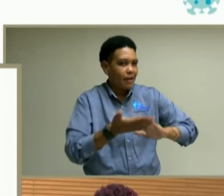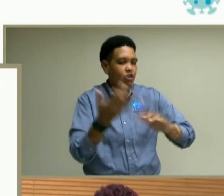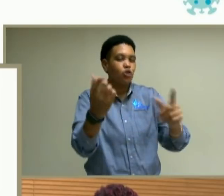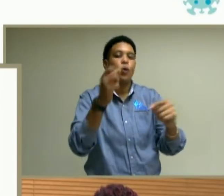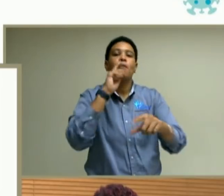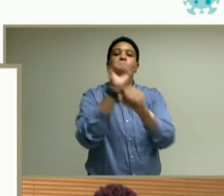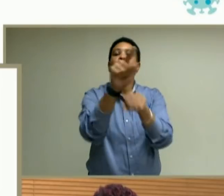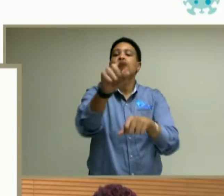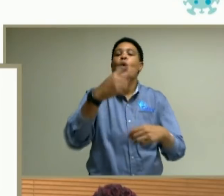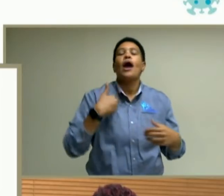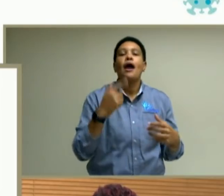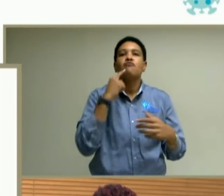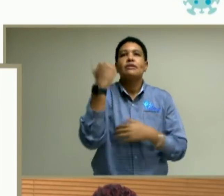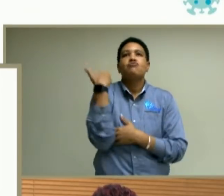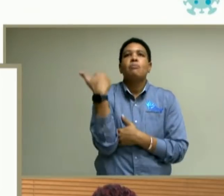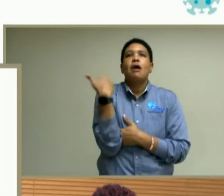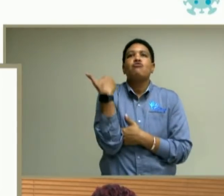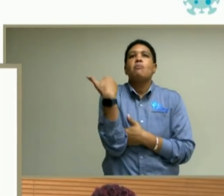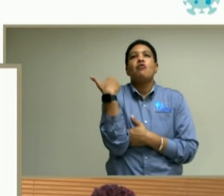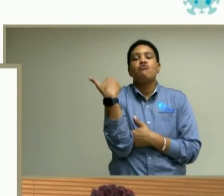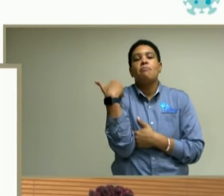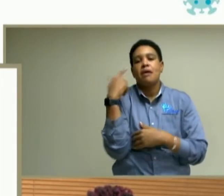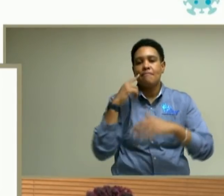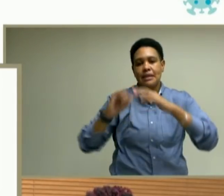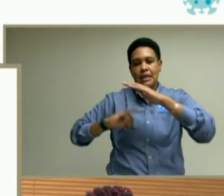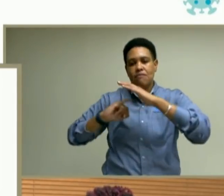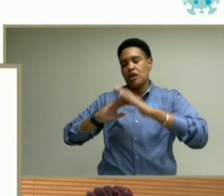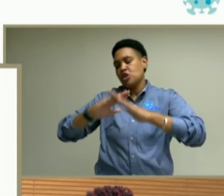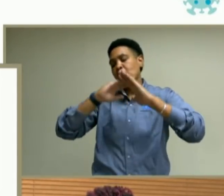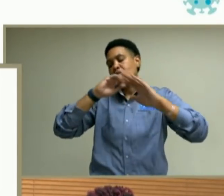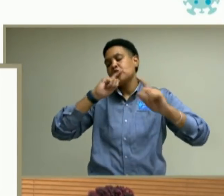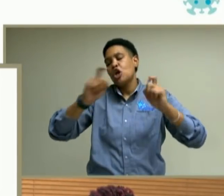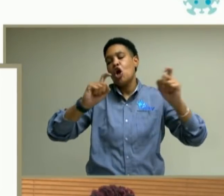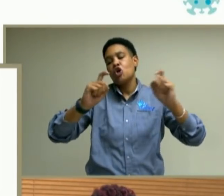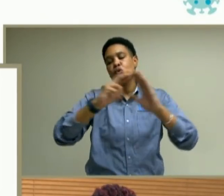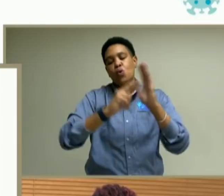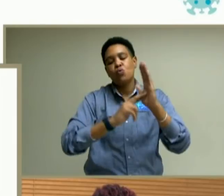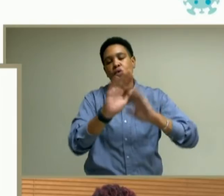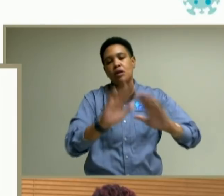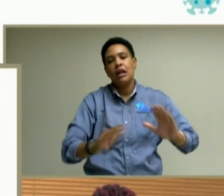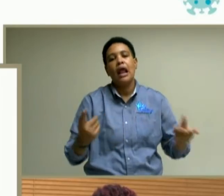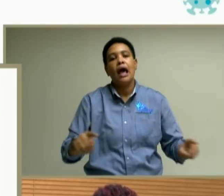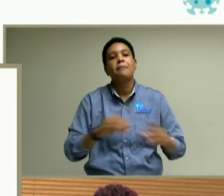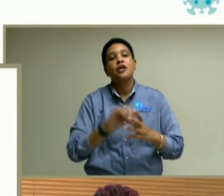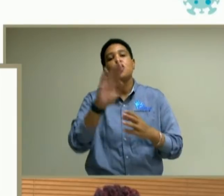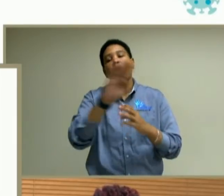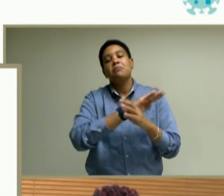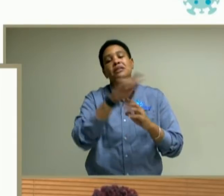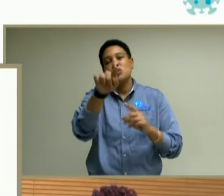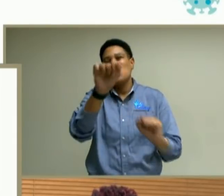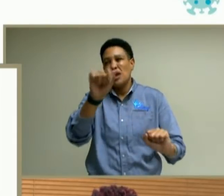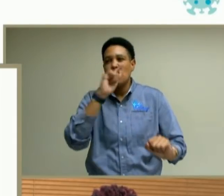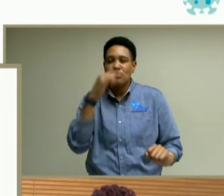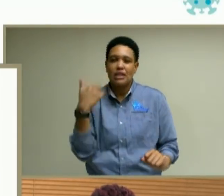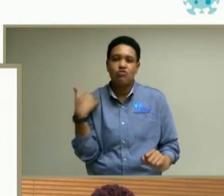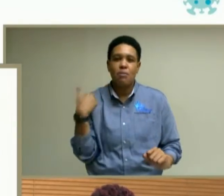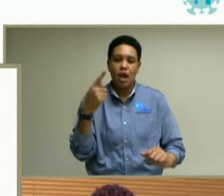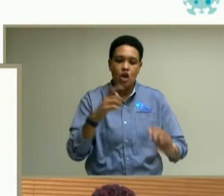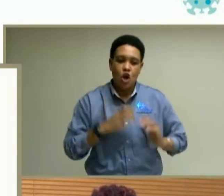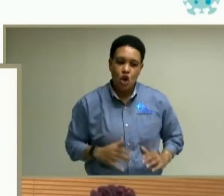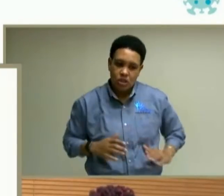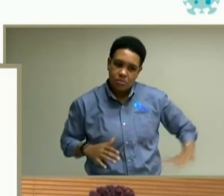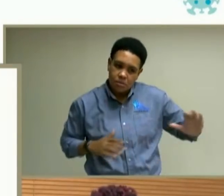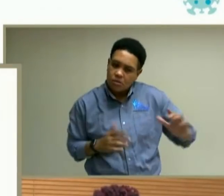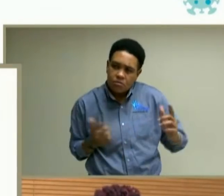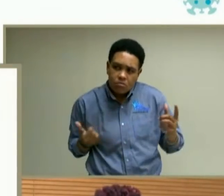and make sure you have reminders of the infection prevention and control measures within your business so that you can remind your clients